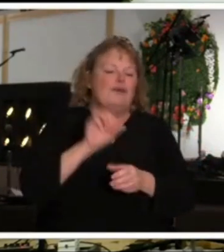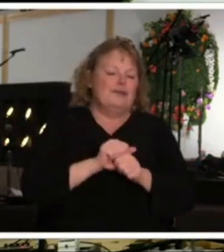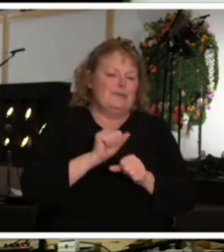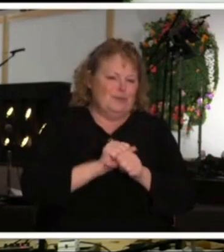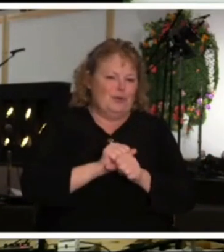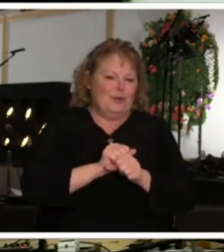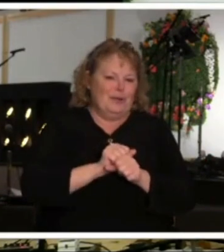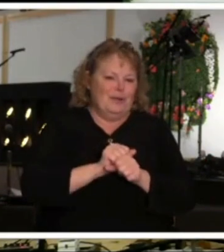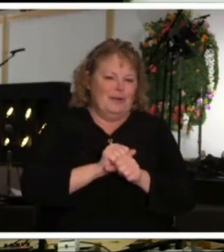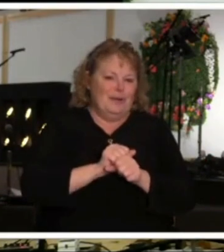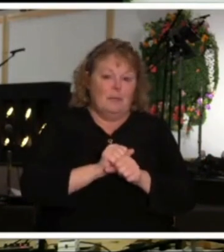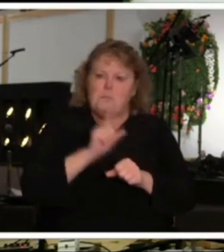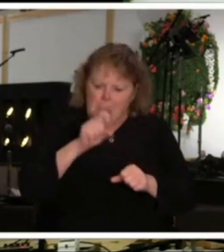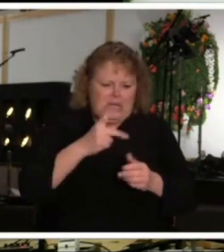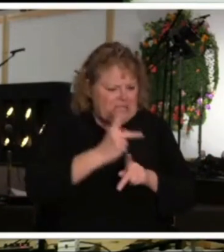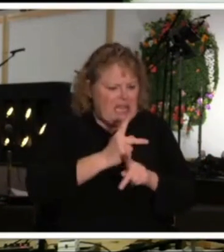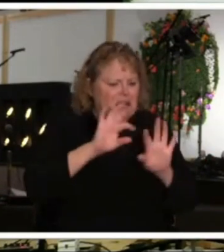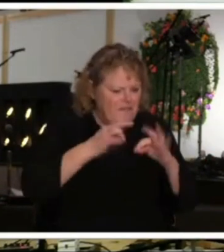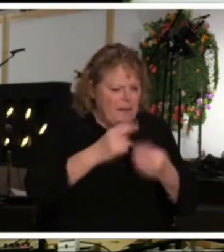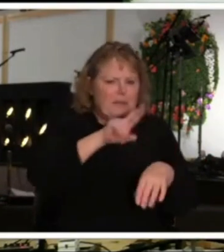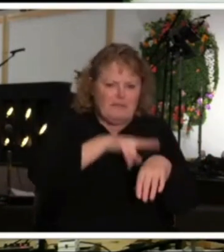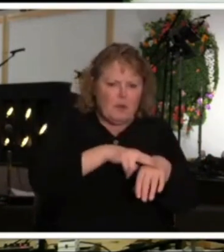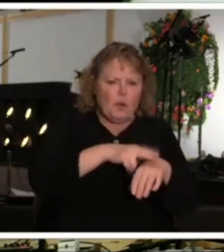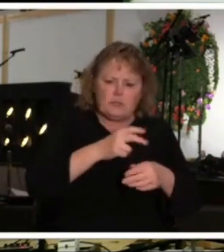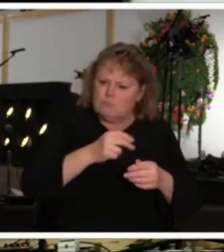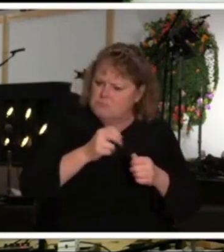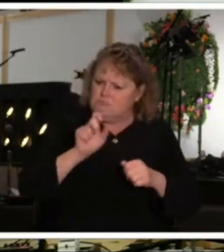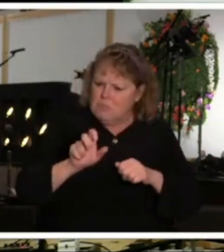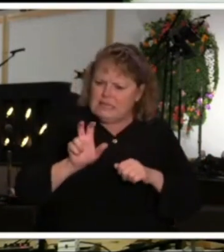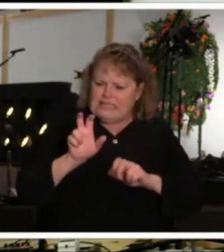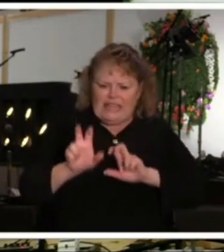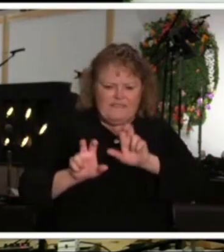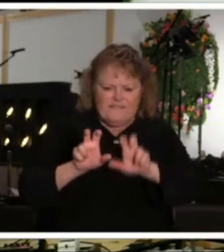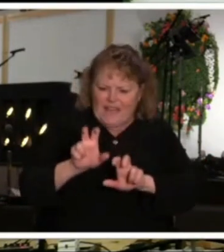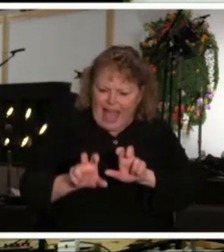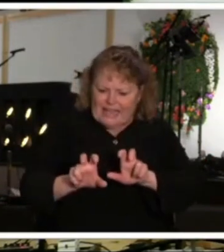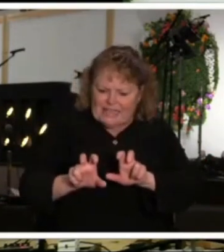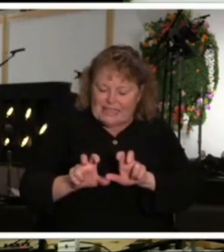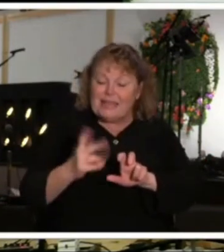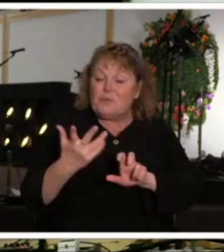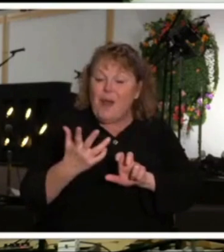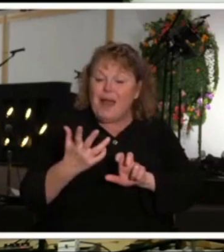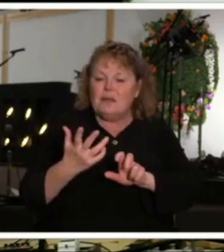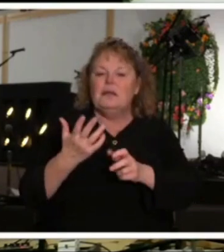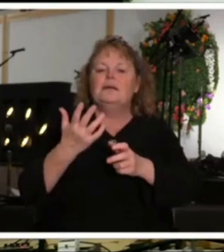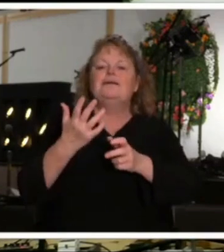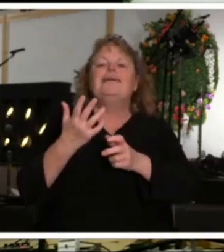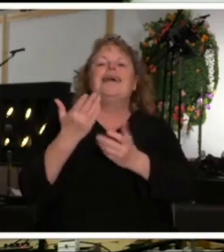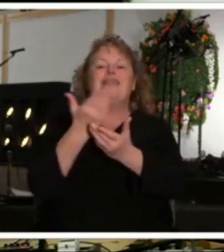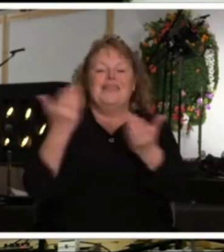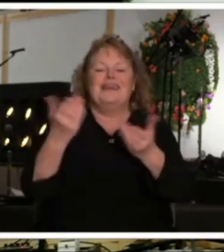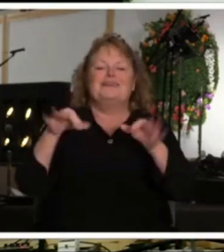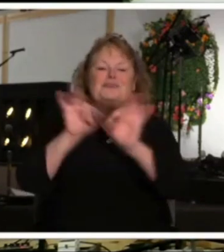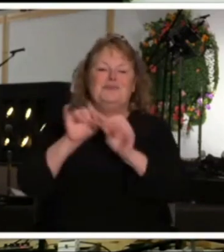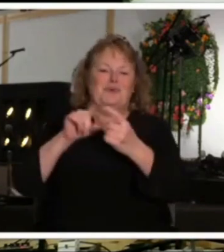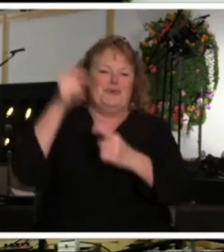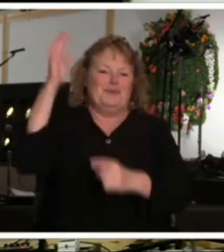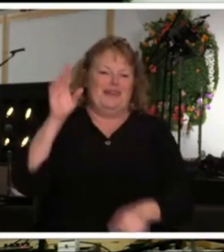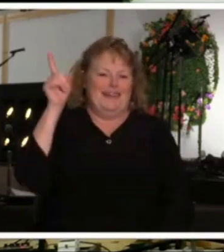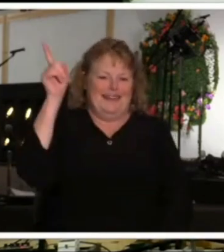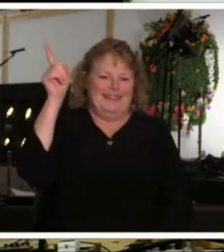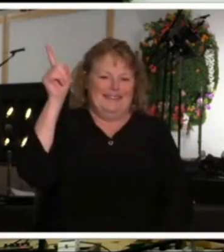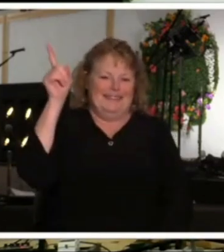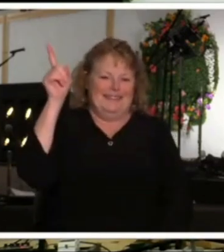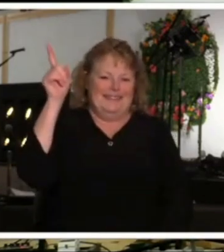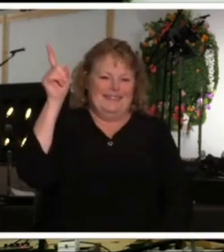of work is take care of your family and to invest in eternal things. That's what it's for.